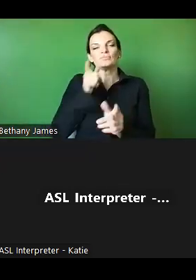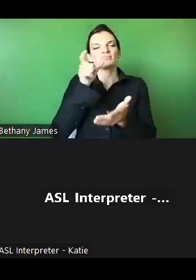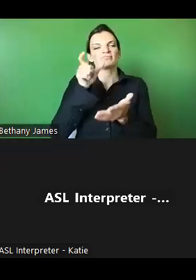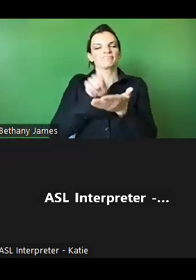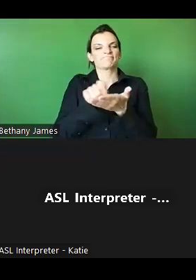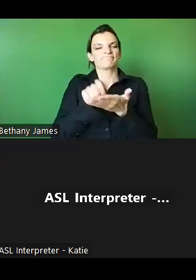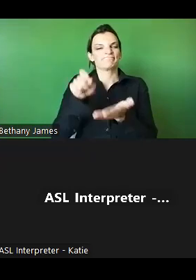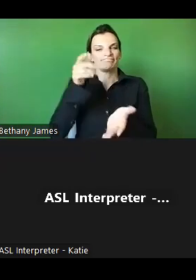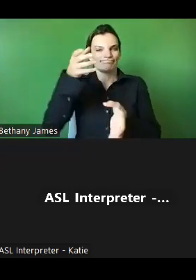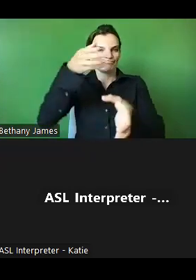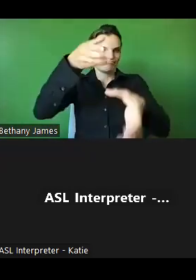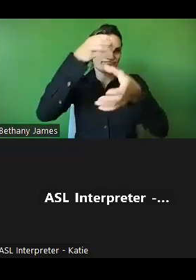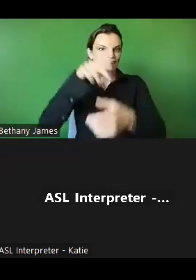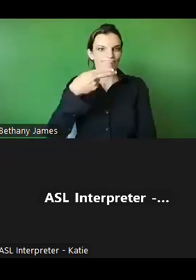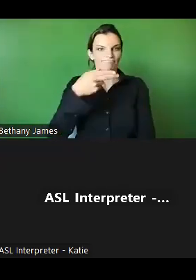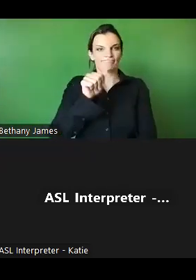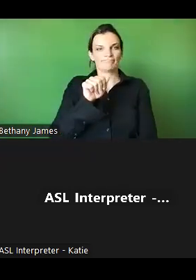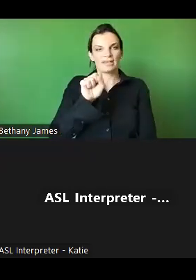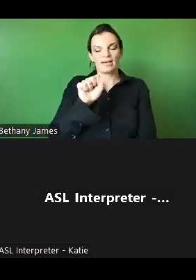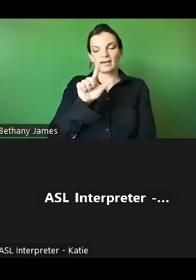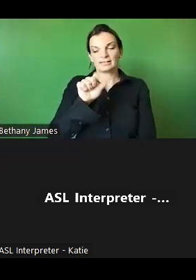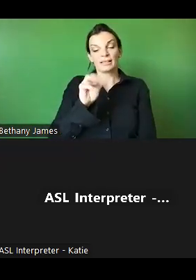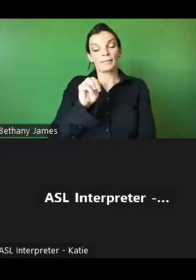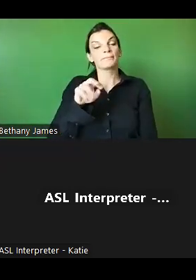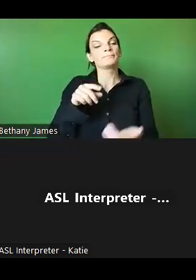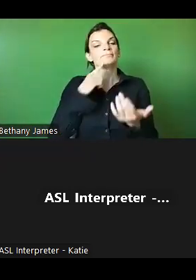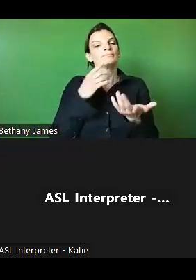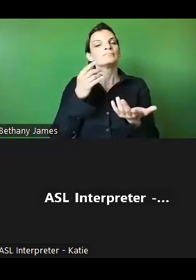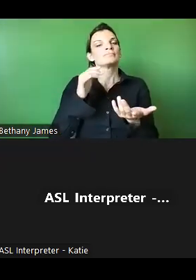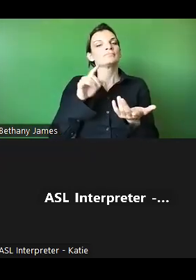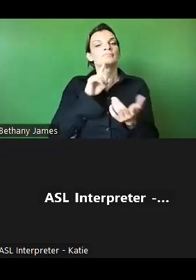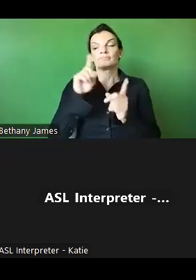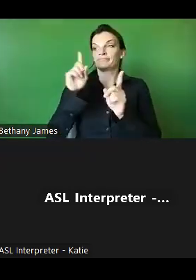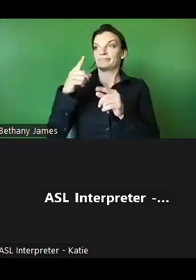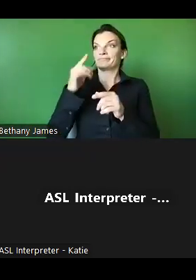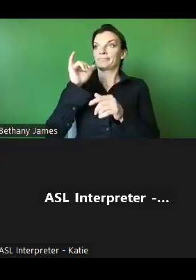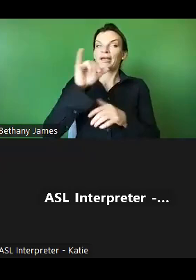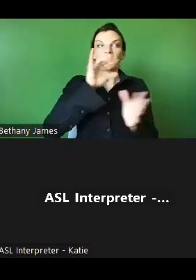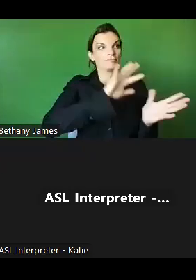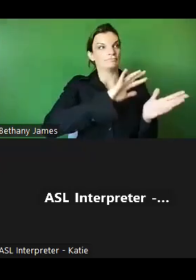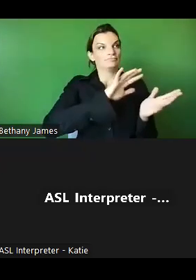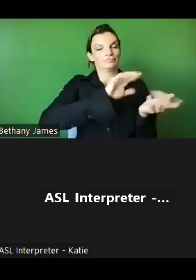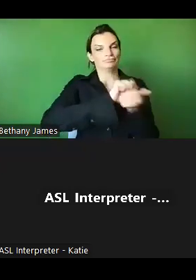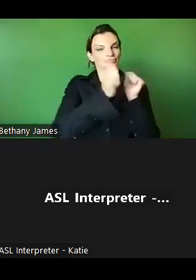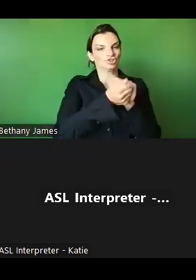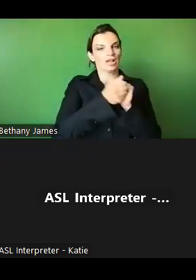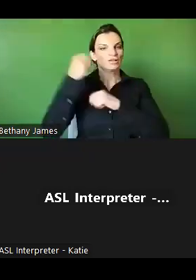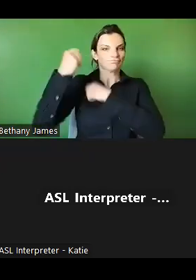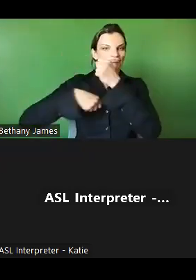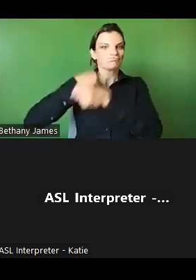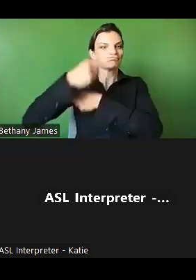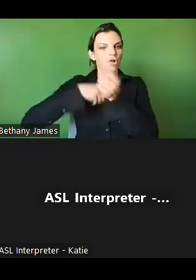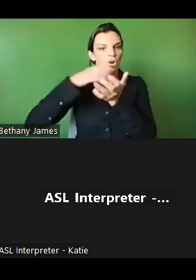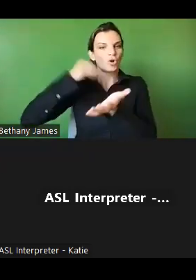do change over time, and sometimes conceptual changes are well motivated, but concept